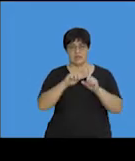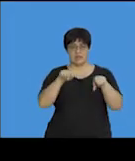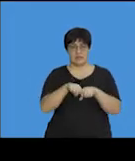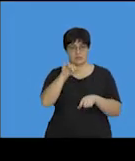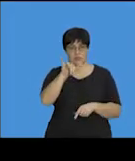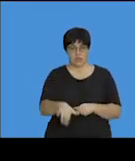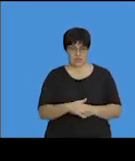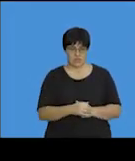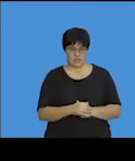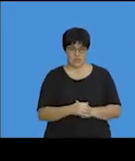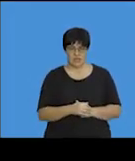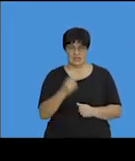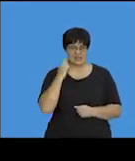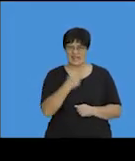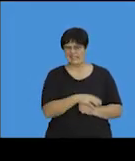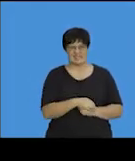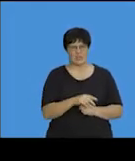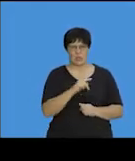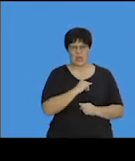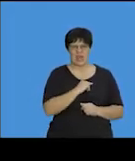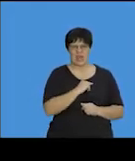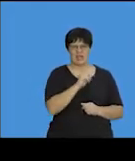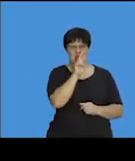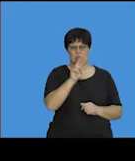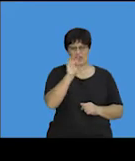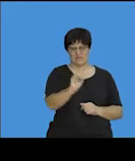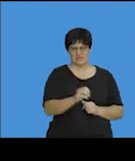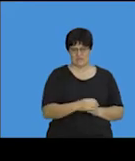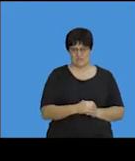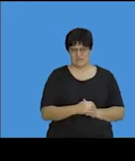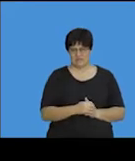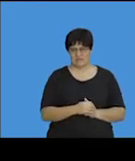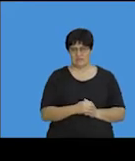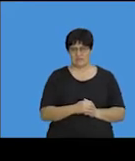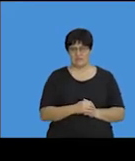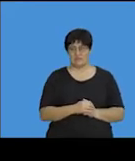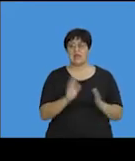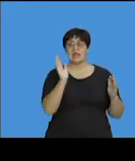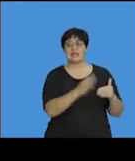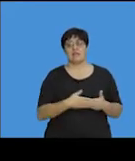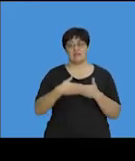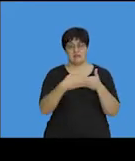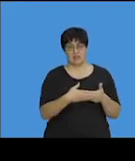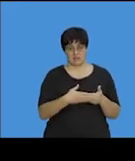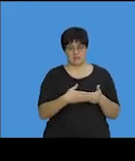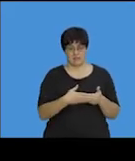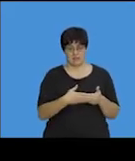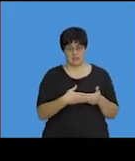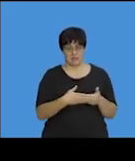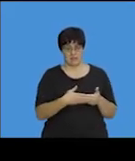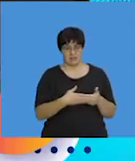delta Y. It's not pleasant because it's got the square in it, but it doesn't matter. Please be careful. Now, this is a